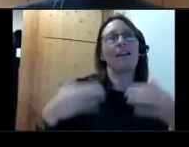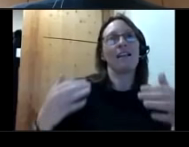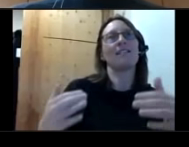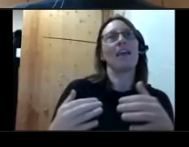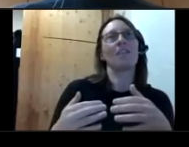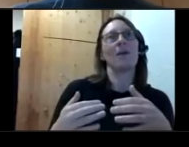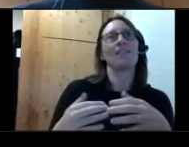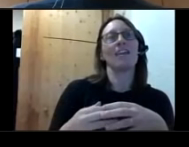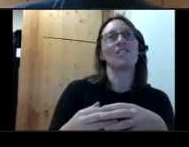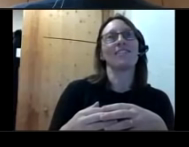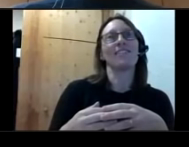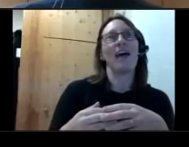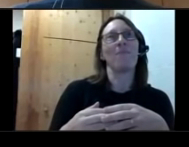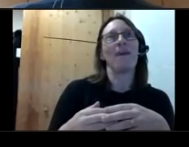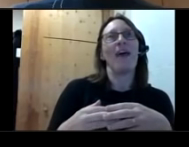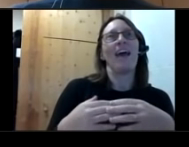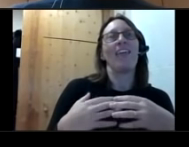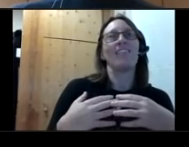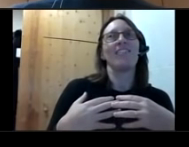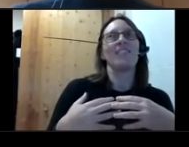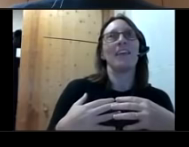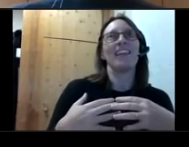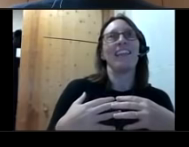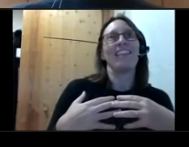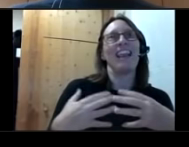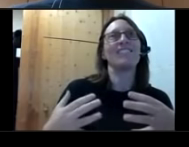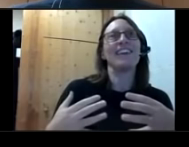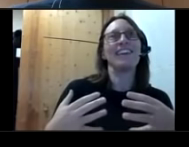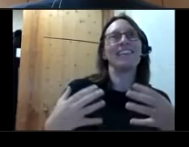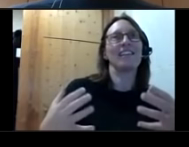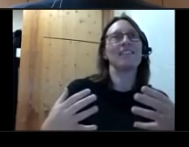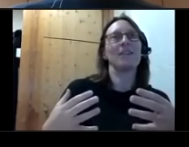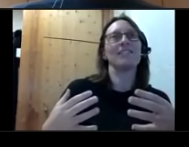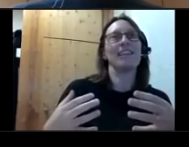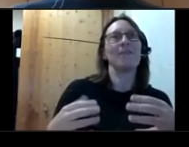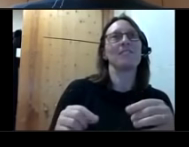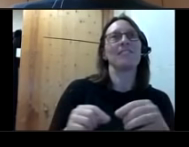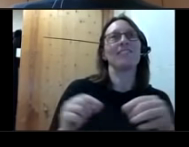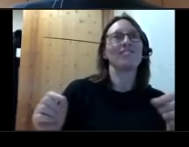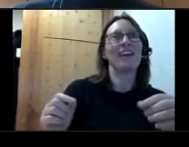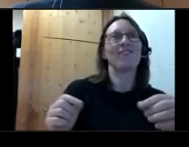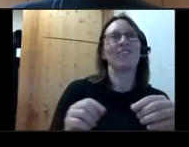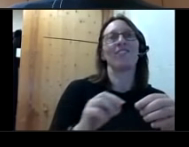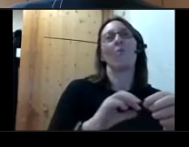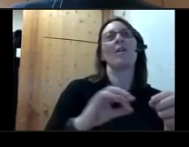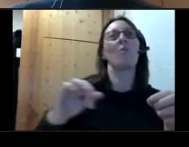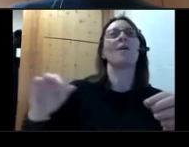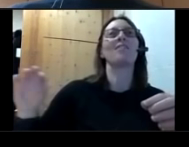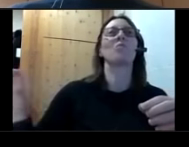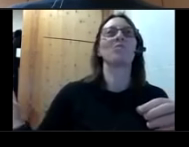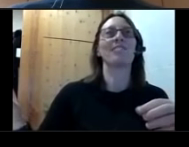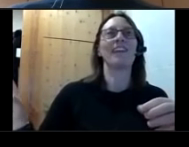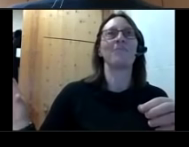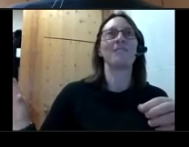bar and setting the expectations. There's been the last 10 years, accessibility statements tend to just have this, we are